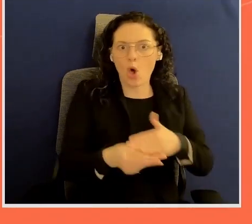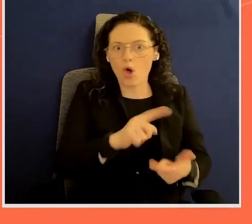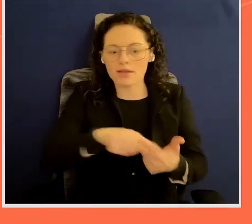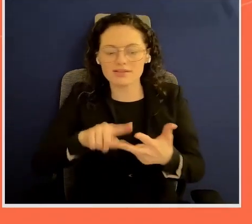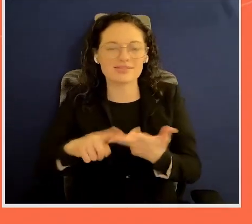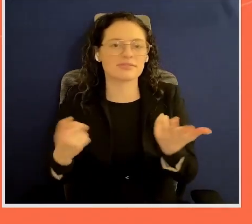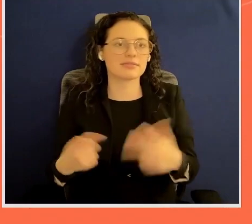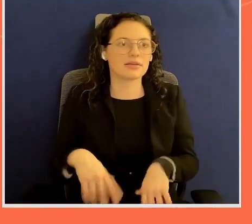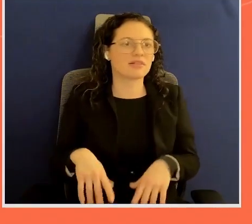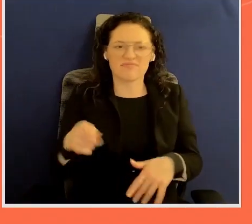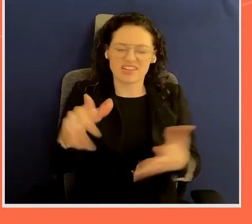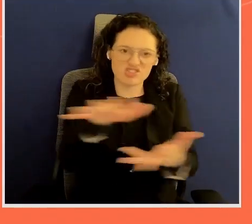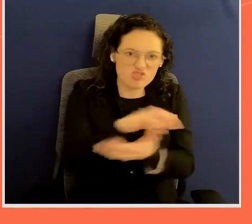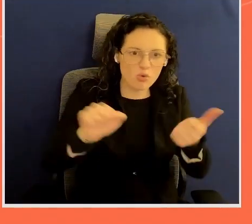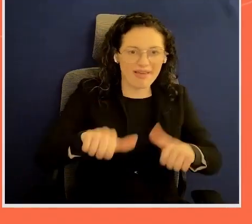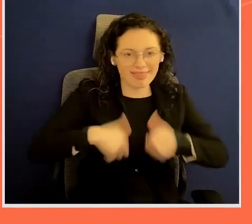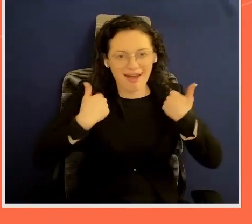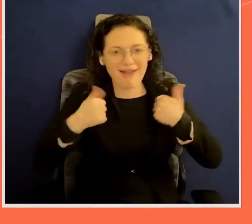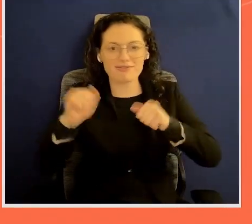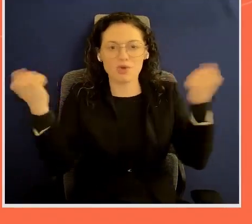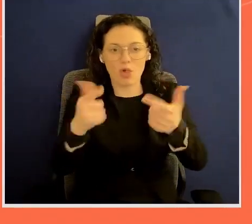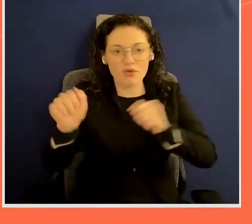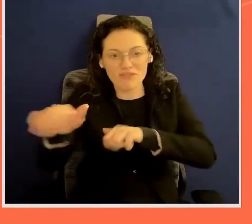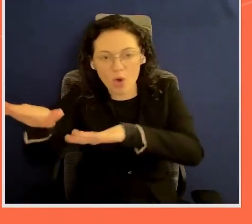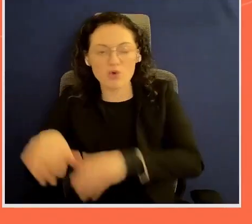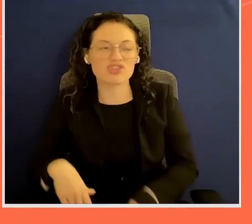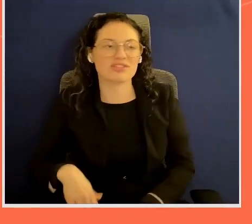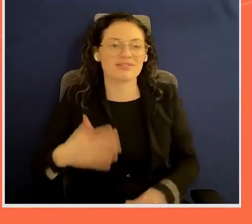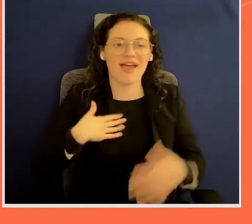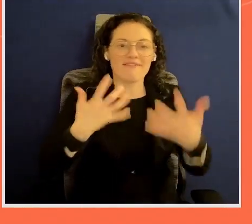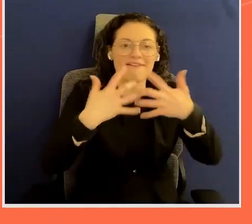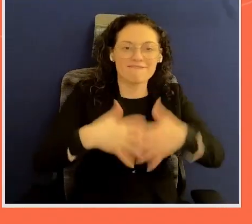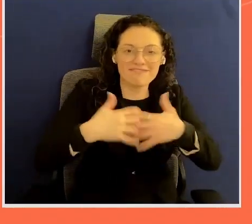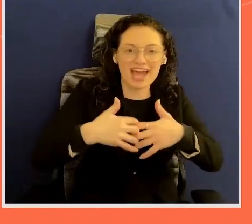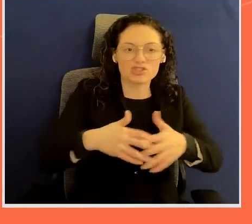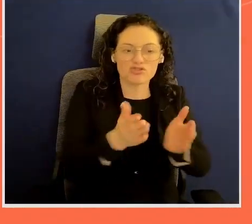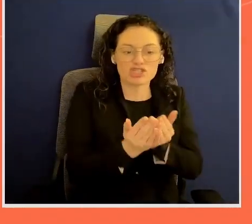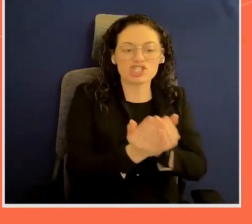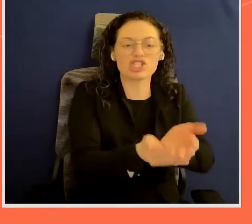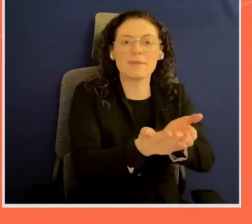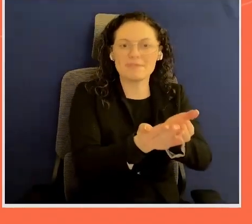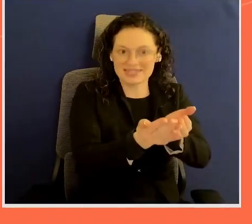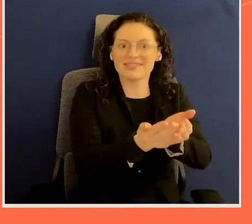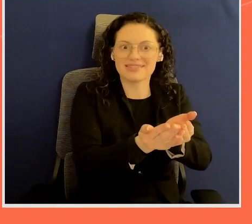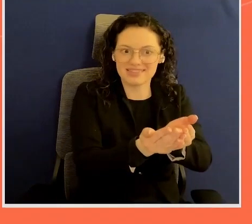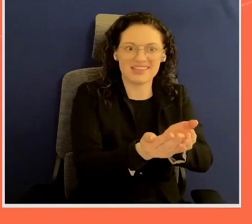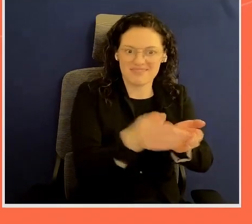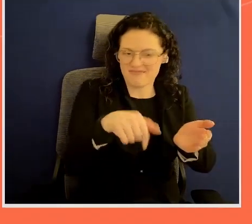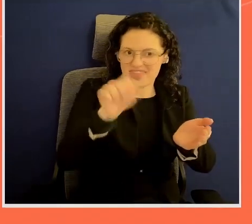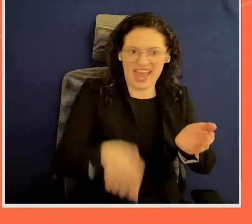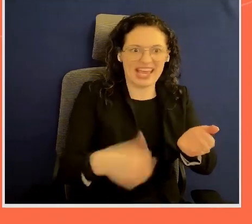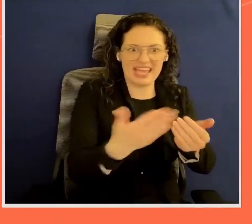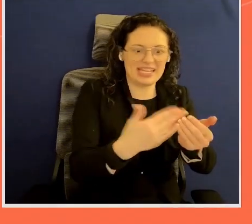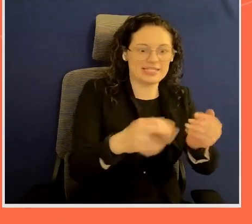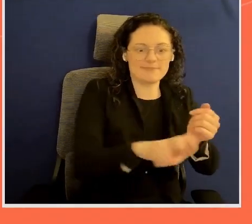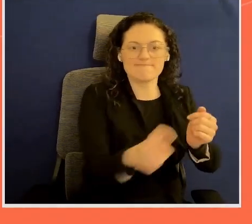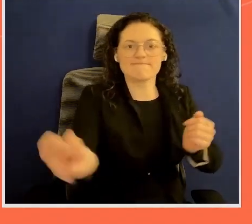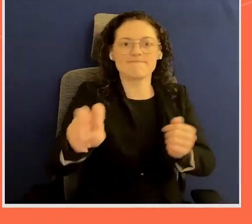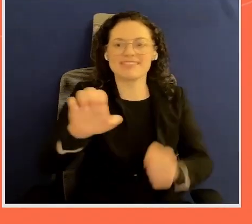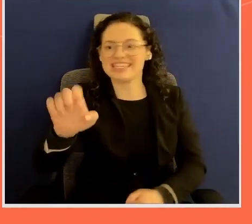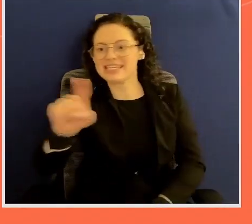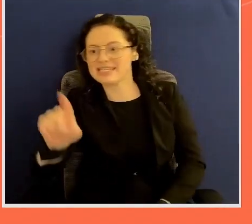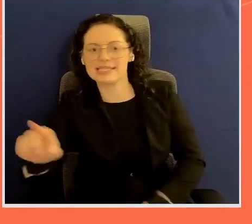difference. Why? Because there are still big developing nations in this world that are not